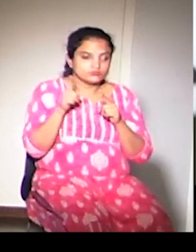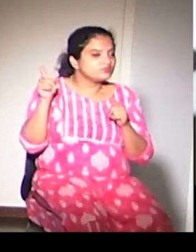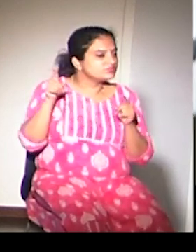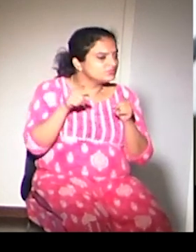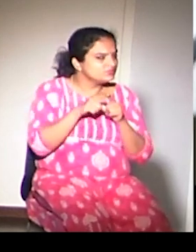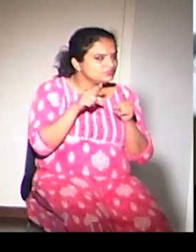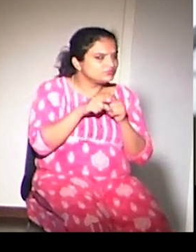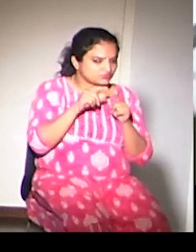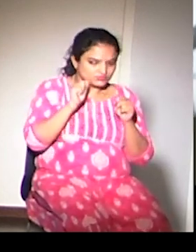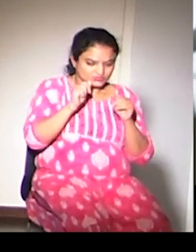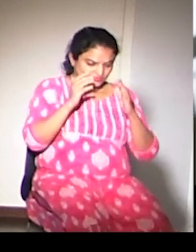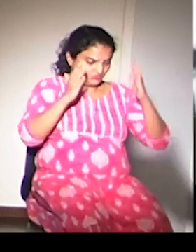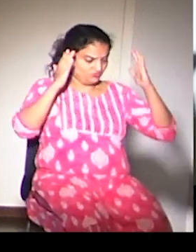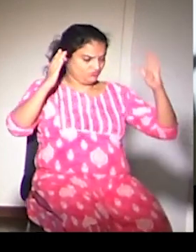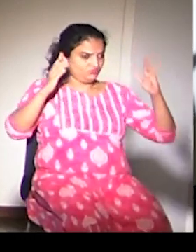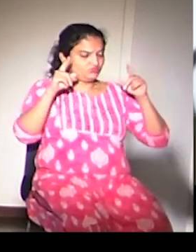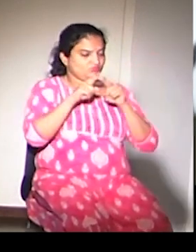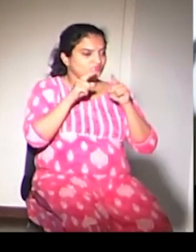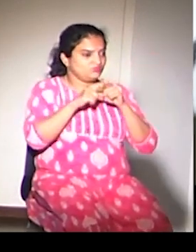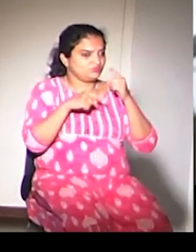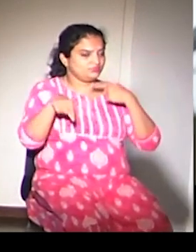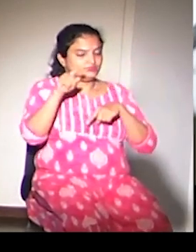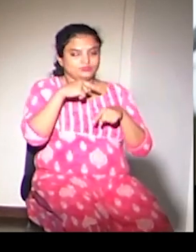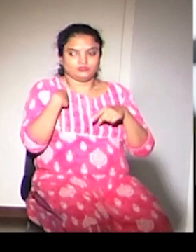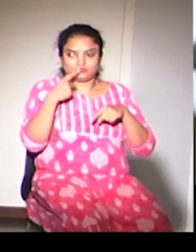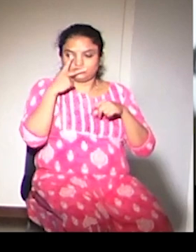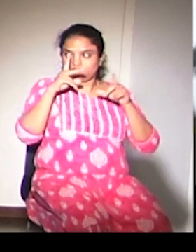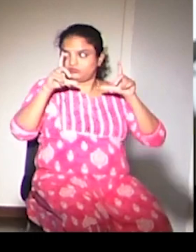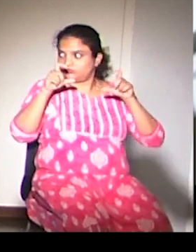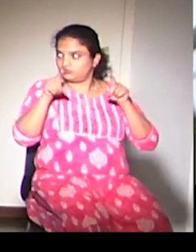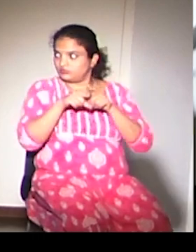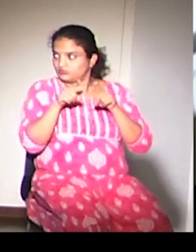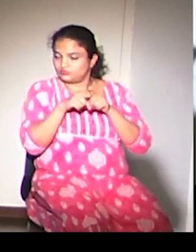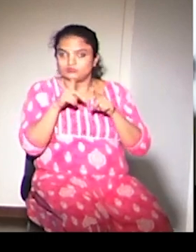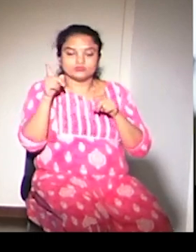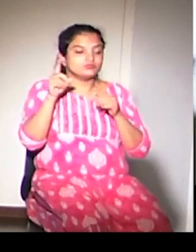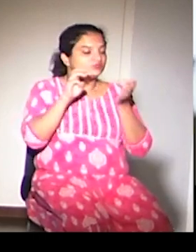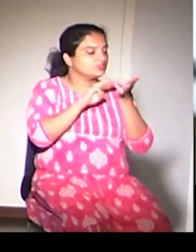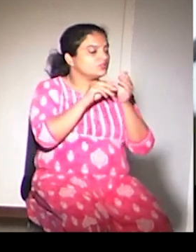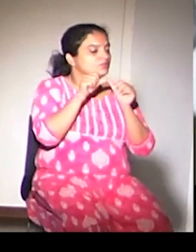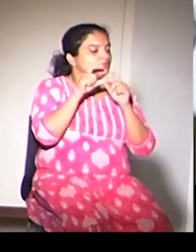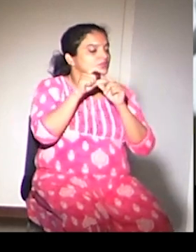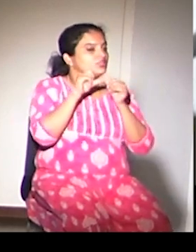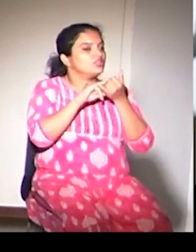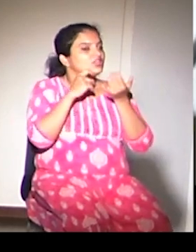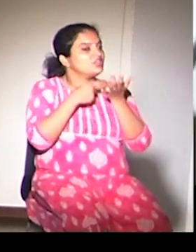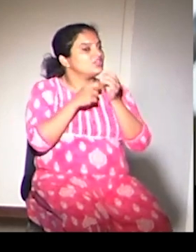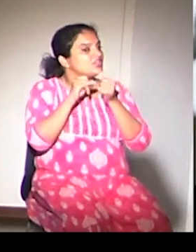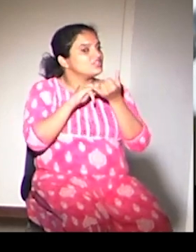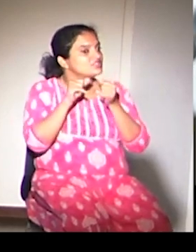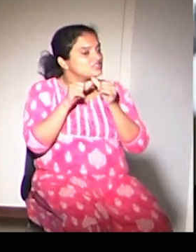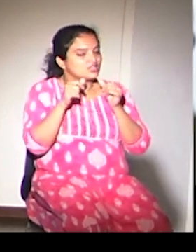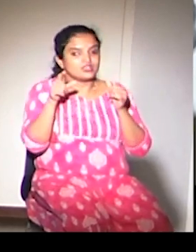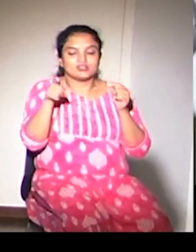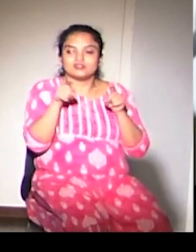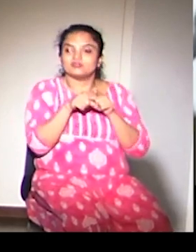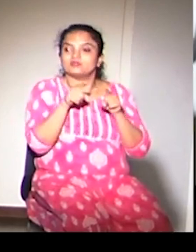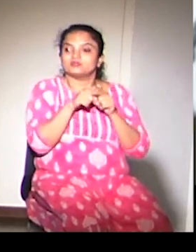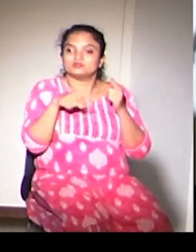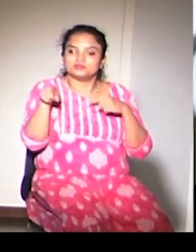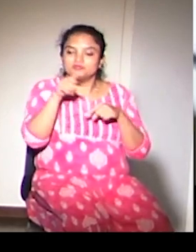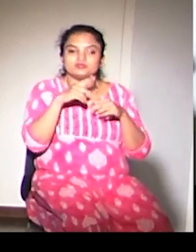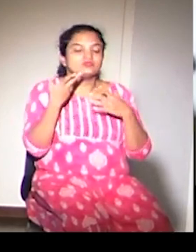that huge inscription you saw in Bidar on the madrasa, that's all made up of